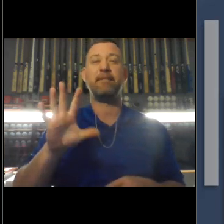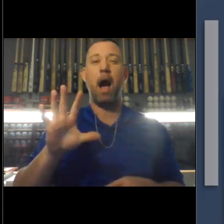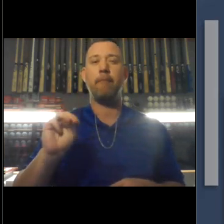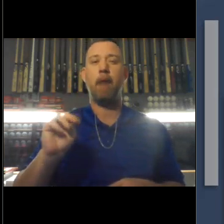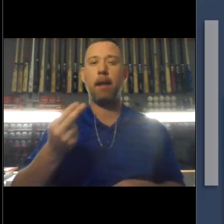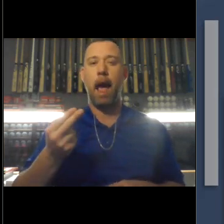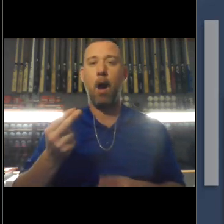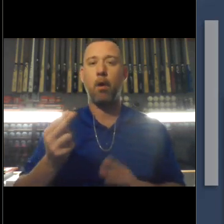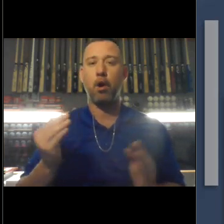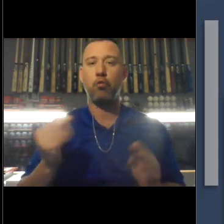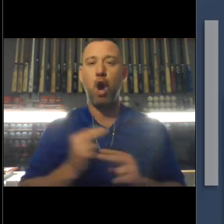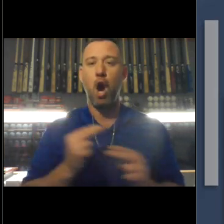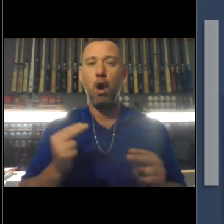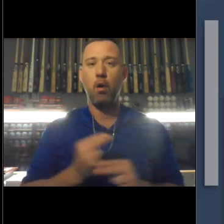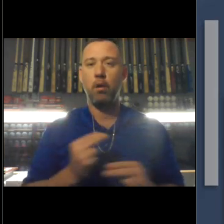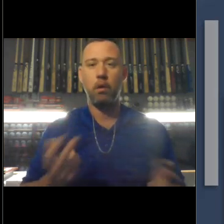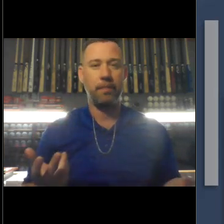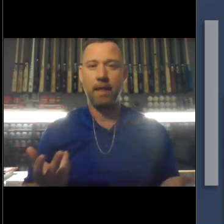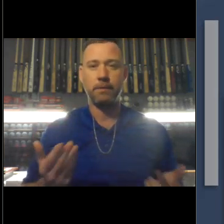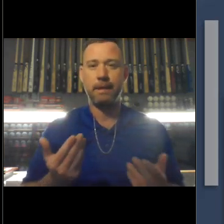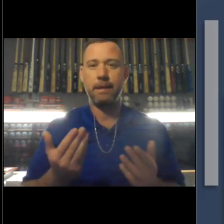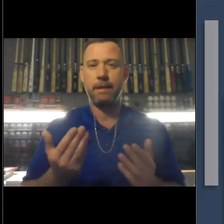just separated by some bollards.